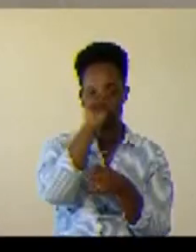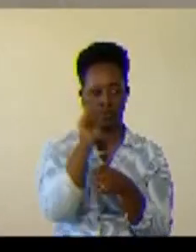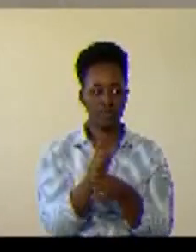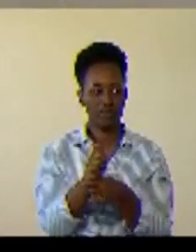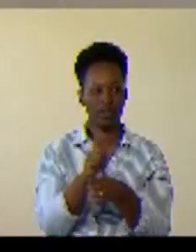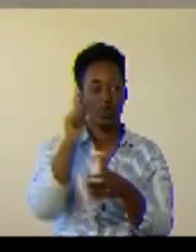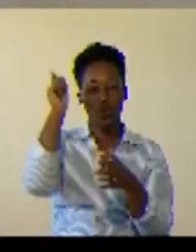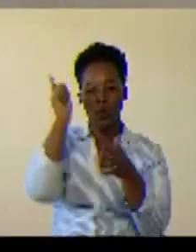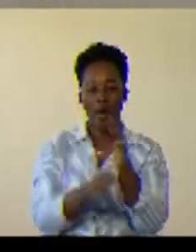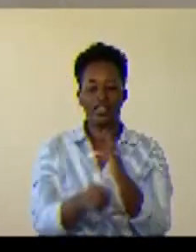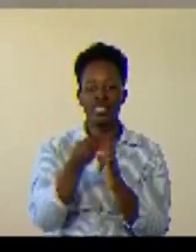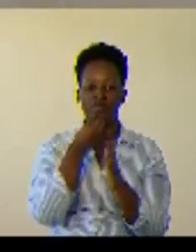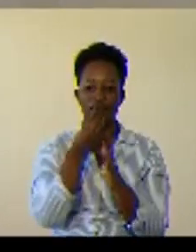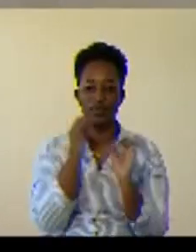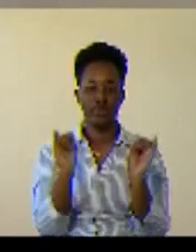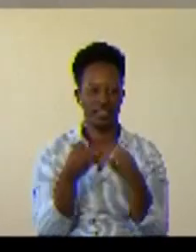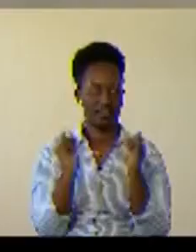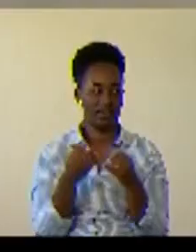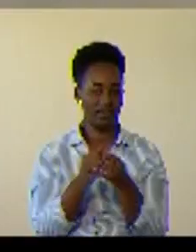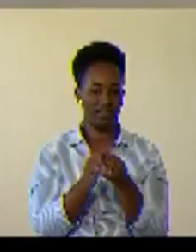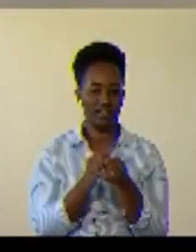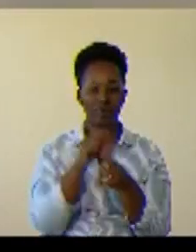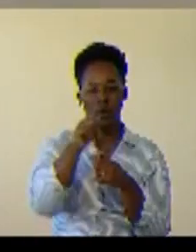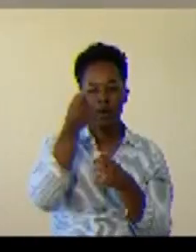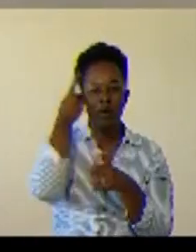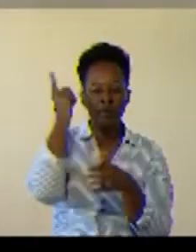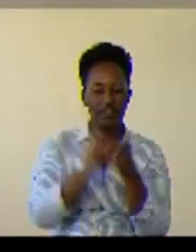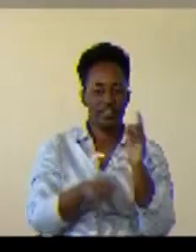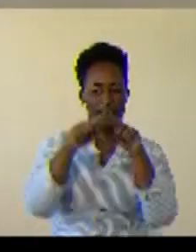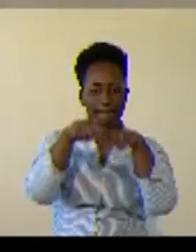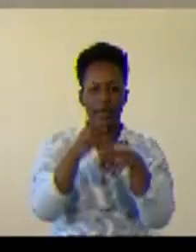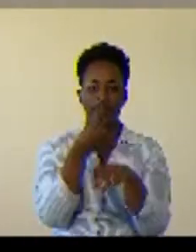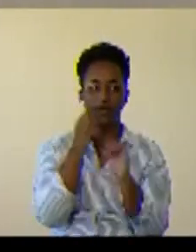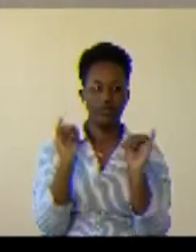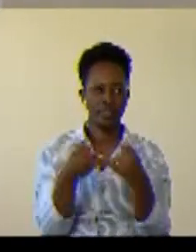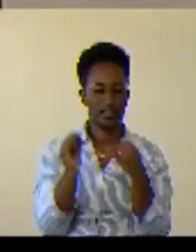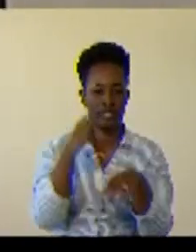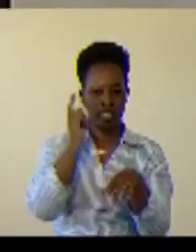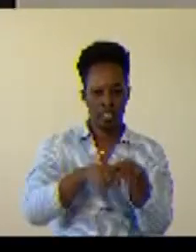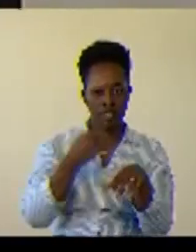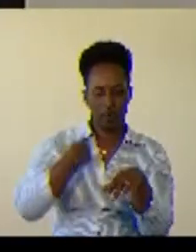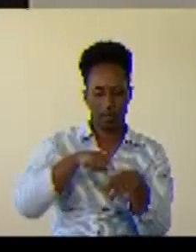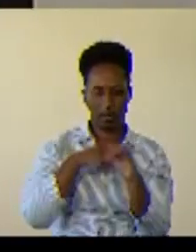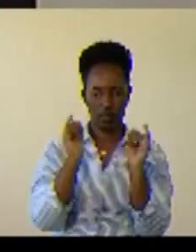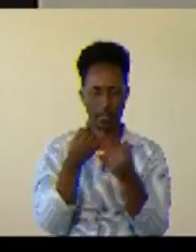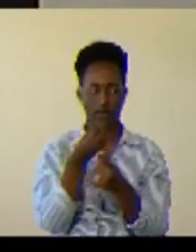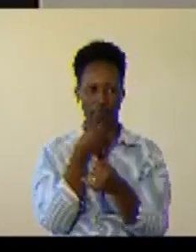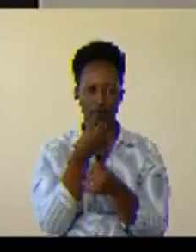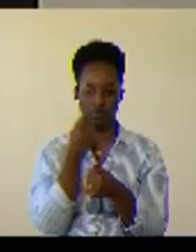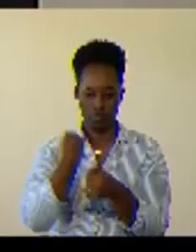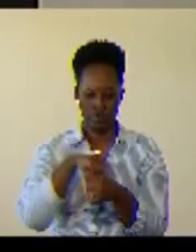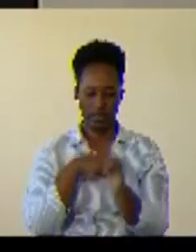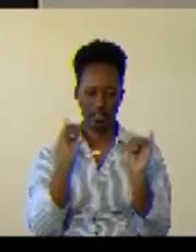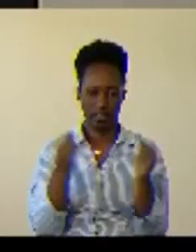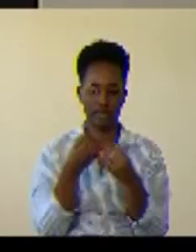what is food testing? What do you understand by food testing? Why do we have to test the food? We test the food